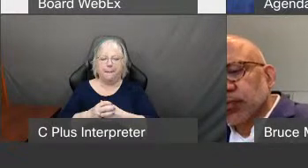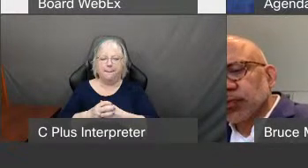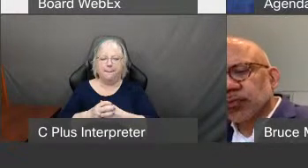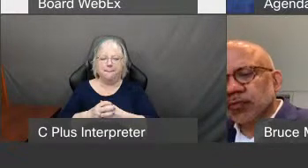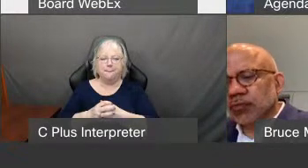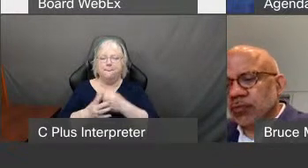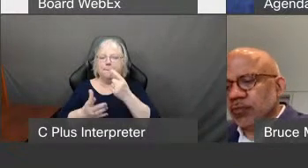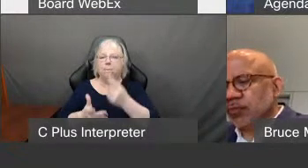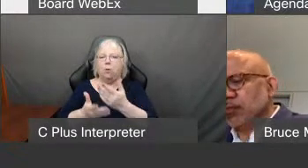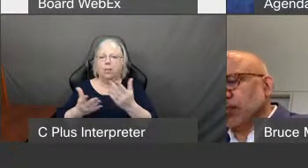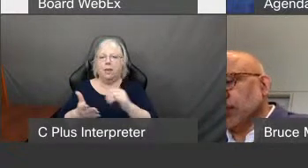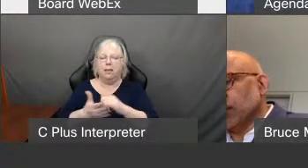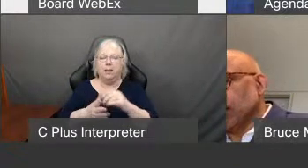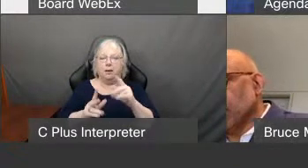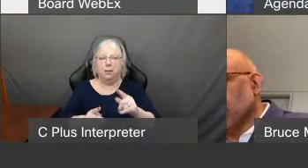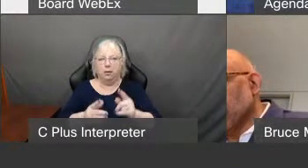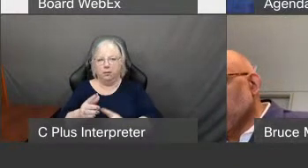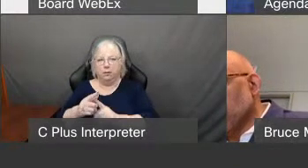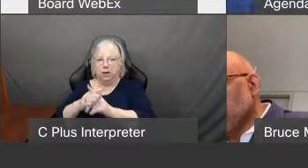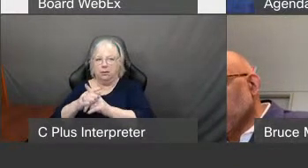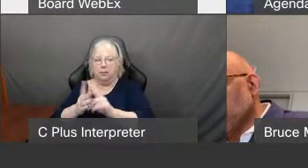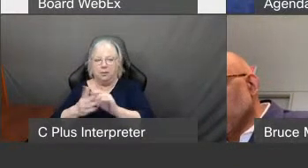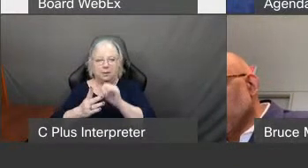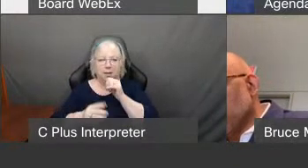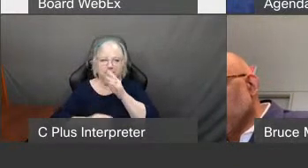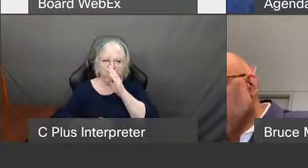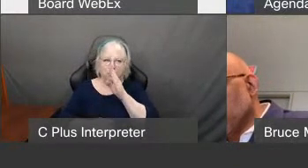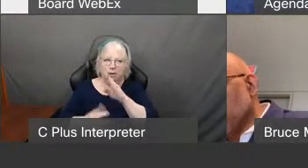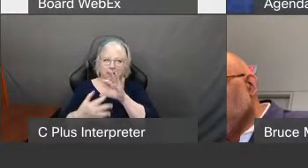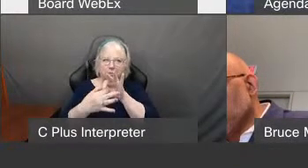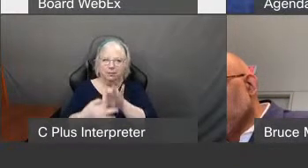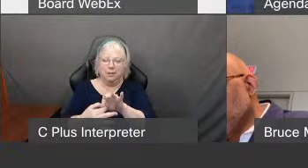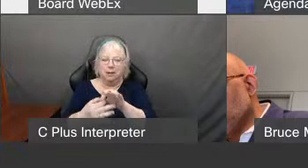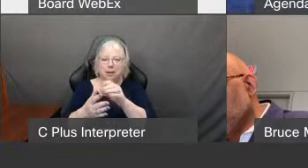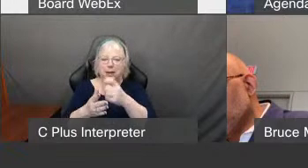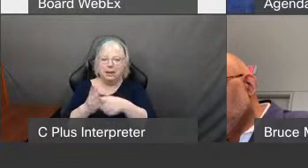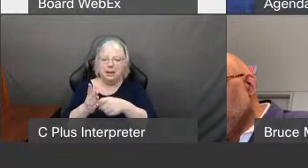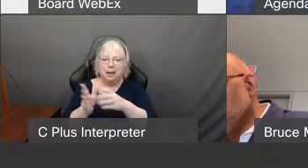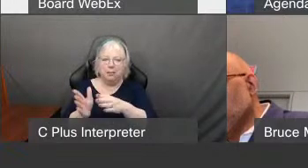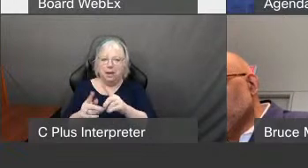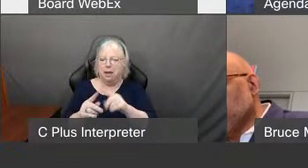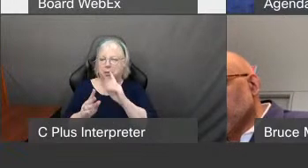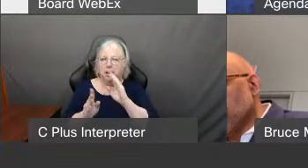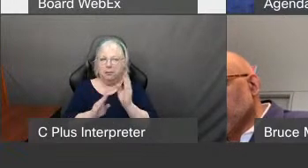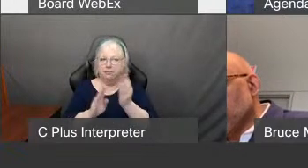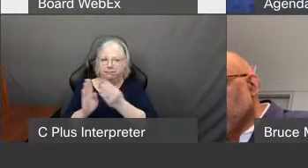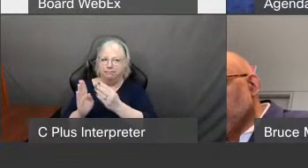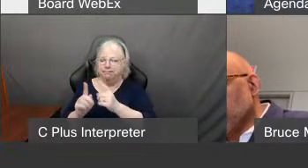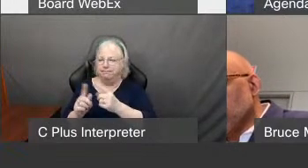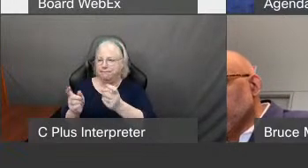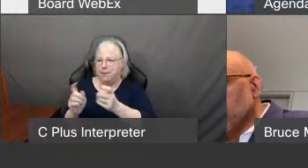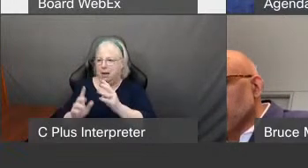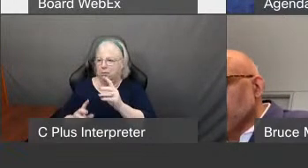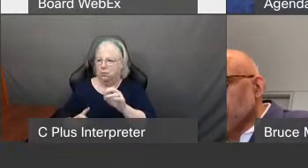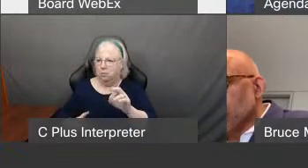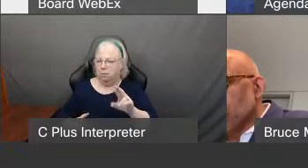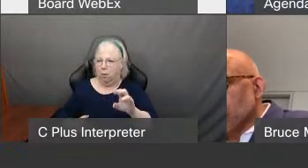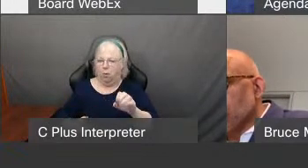somebody raised that is not directly about the tax plan, and I'm going to direct this to Manager Moore, but it